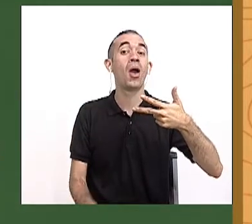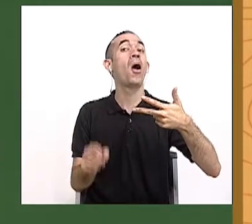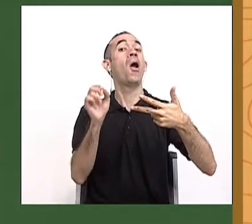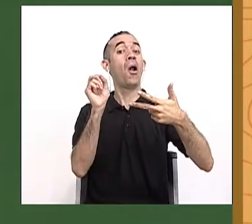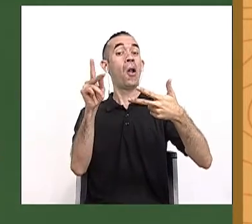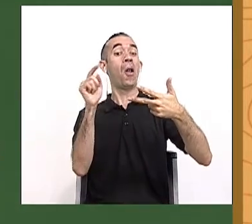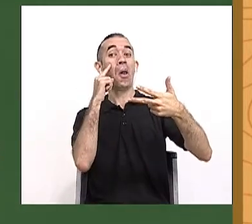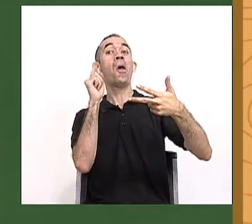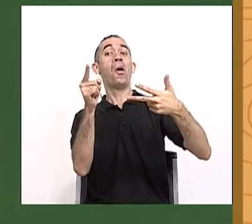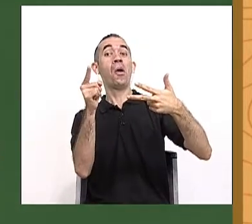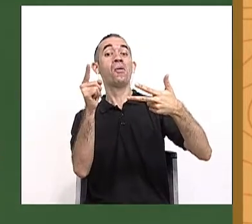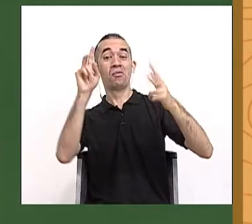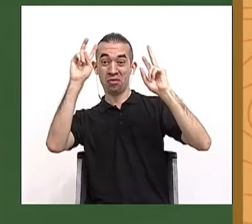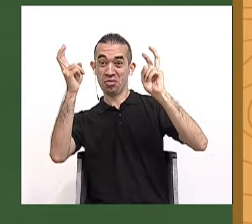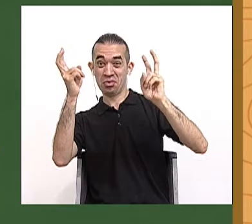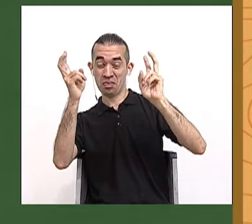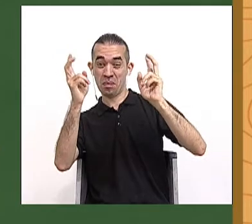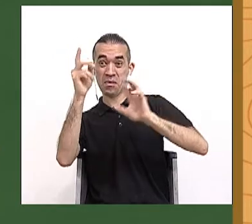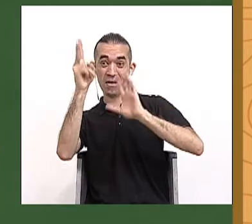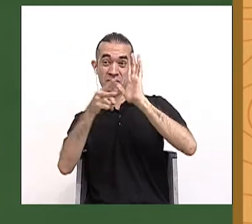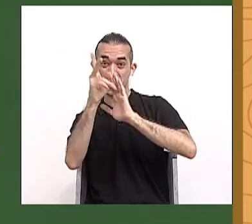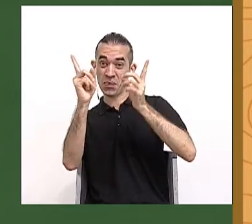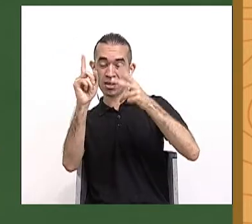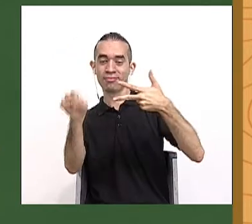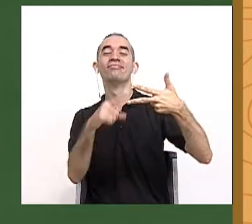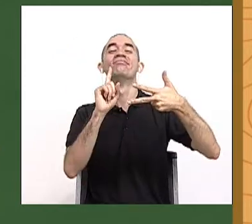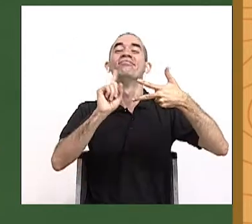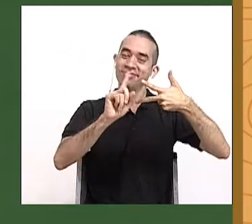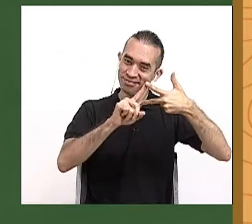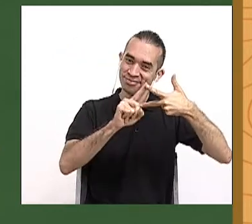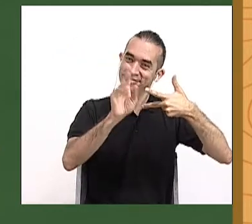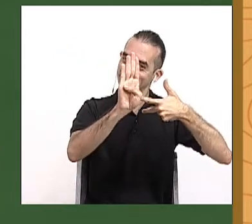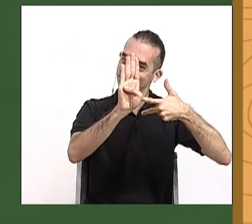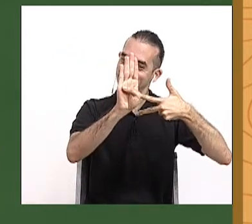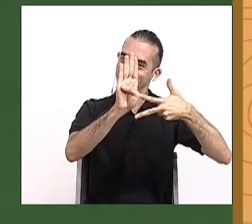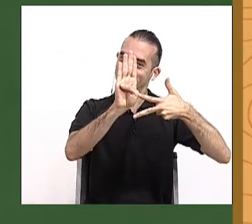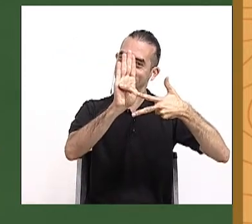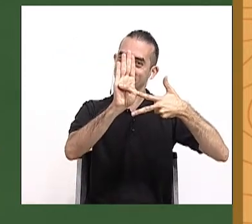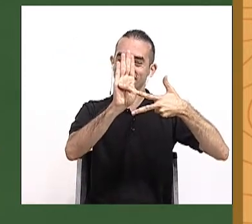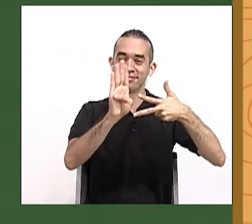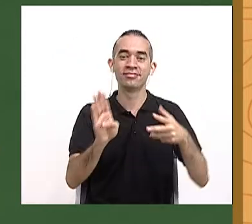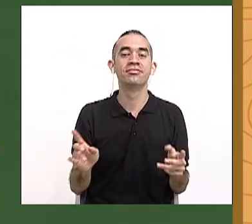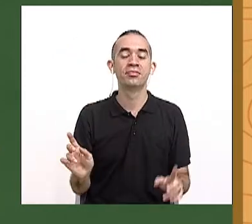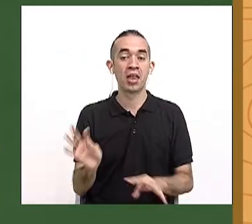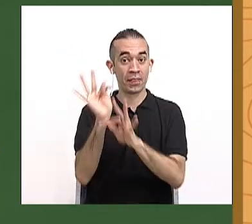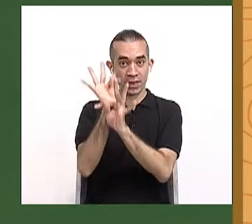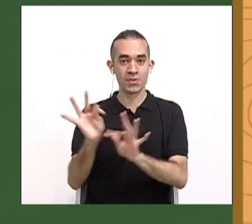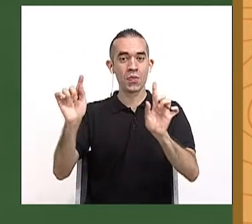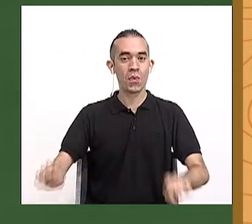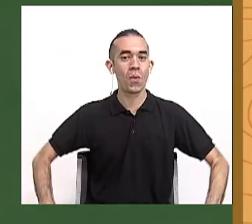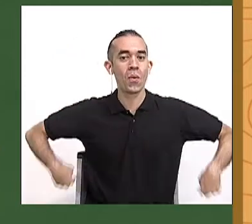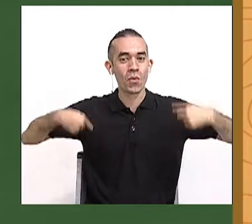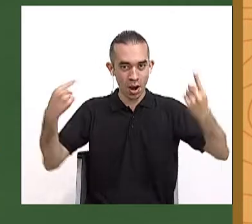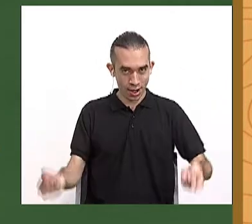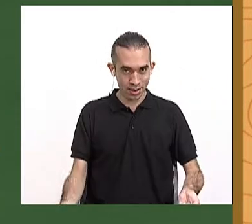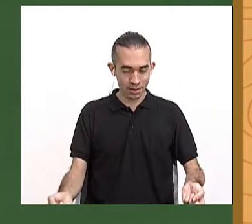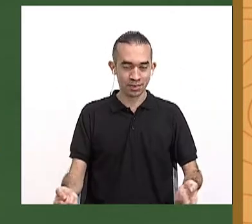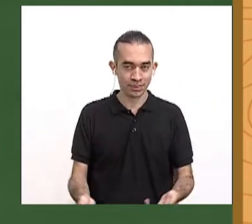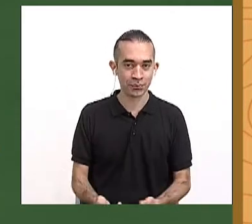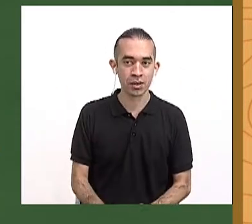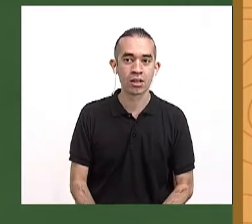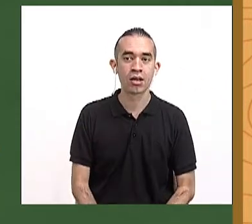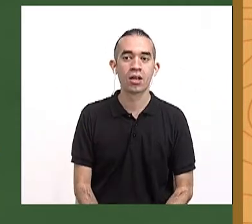Okay, what is the video about? Well, the correct answer is option B. The traditional ox cart or carreta is